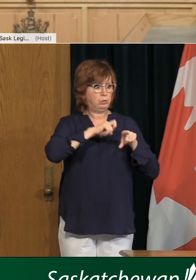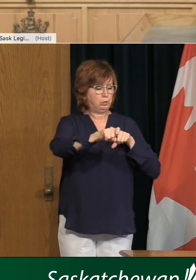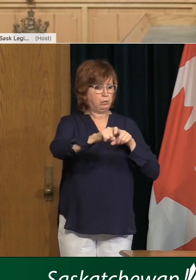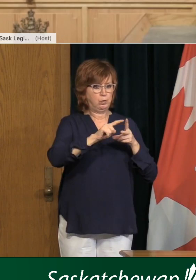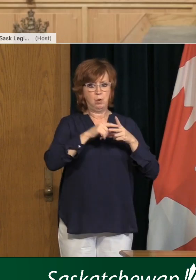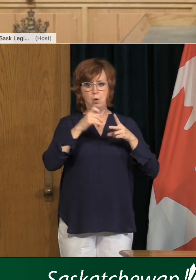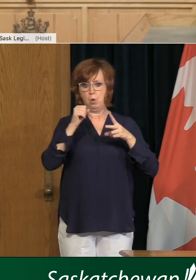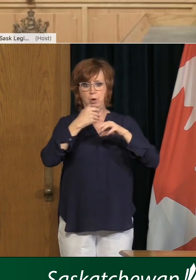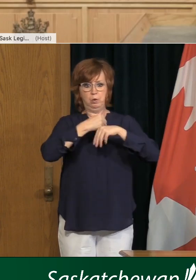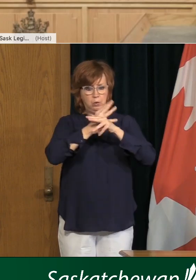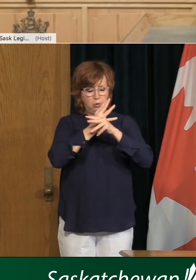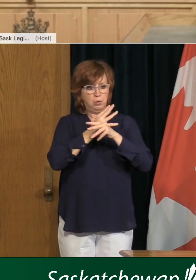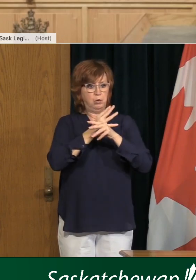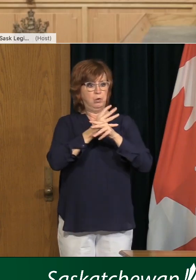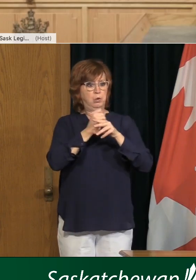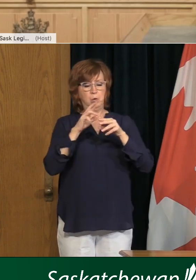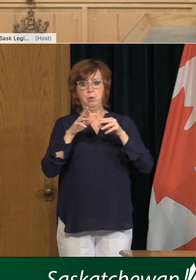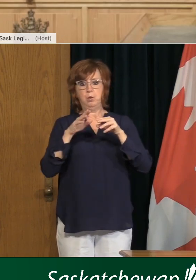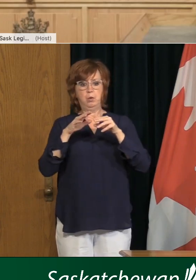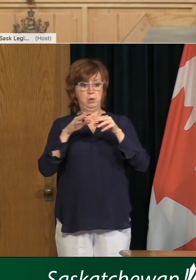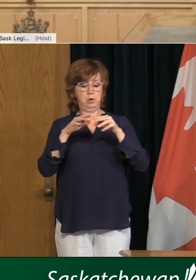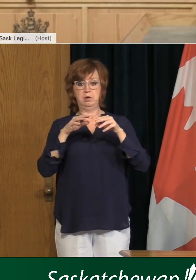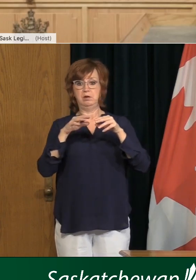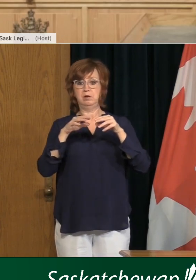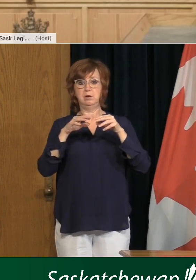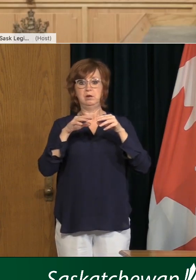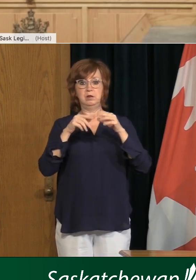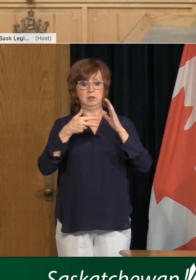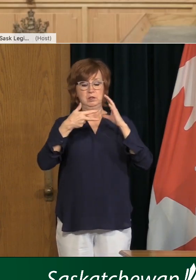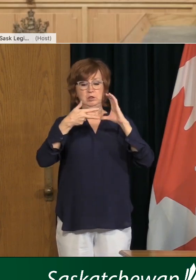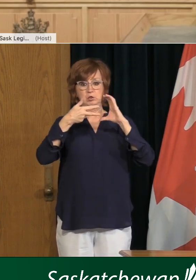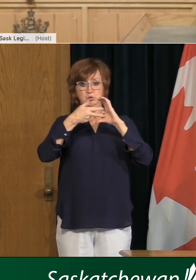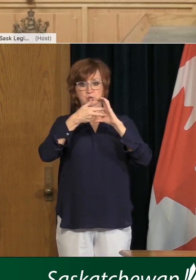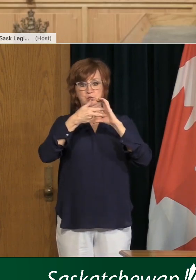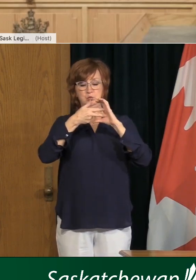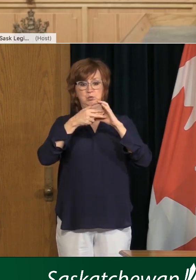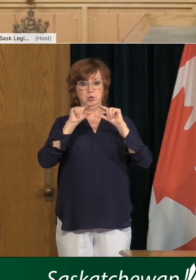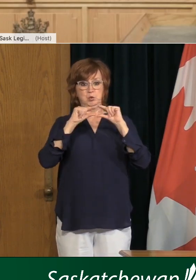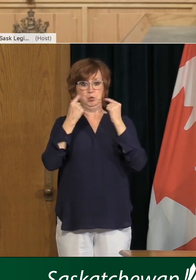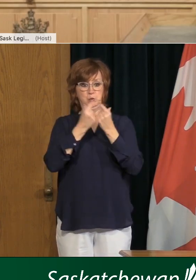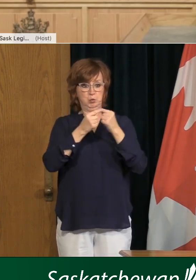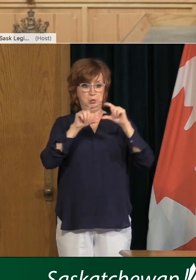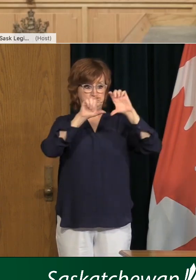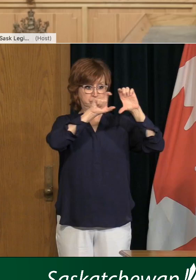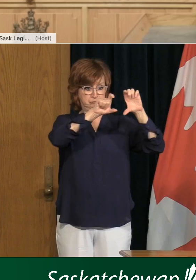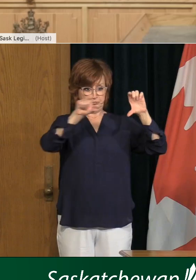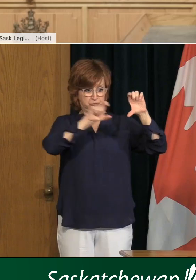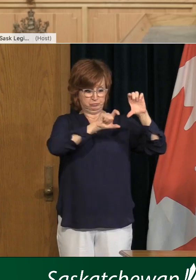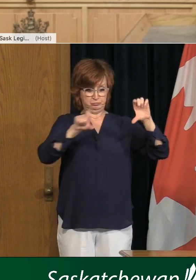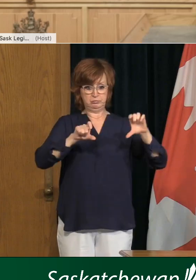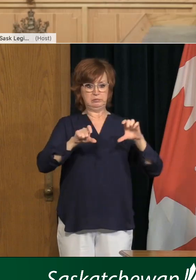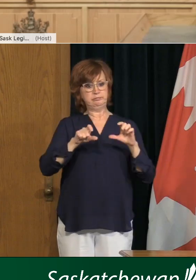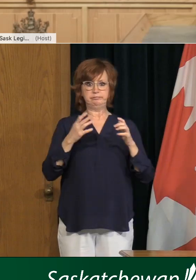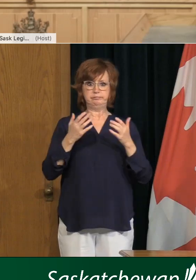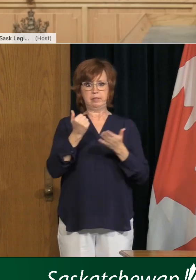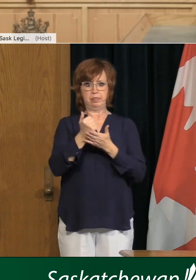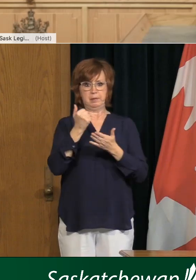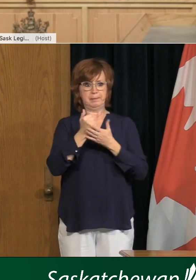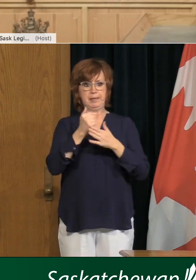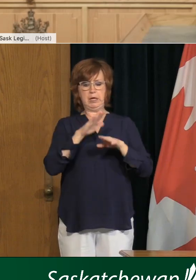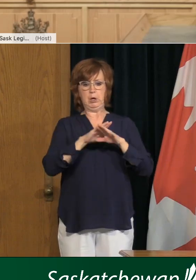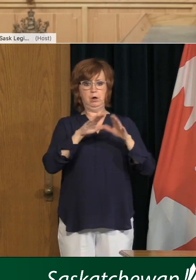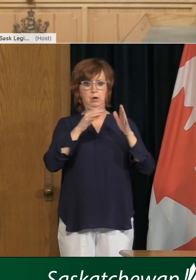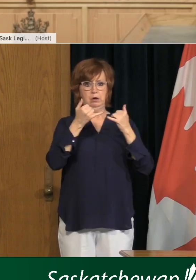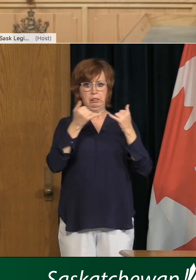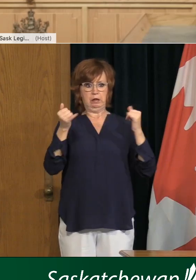initiatives that we absolutely need to continue going forward, as they remain central to the way services will be delivered as we serve the